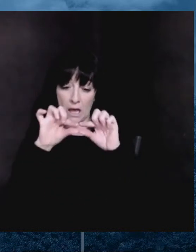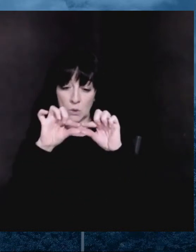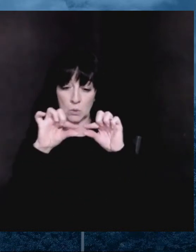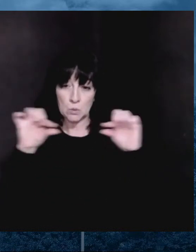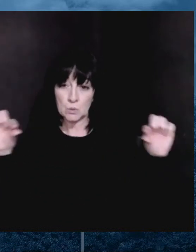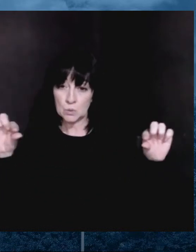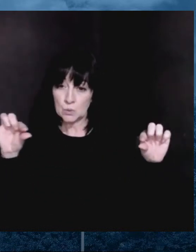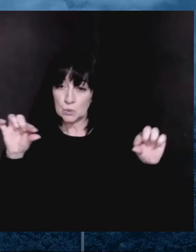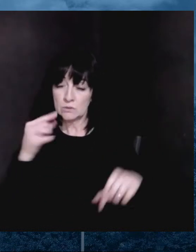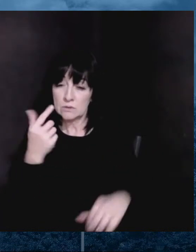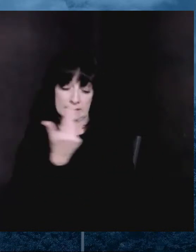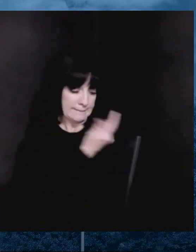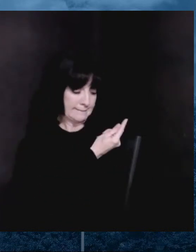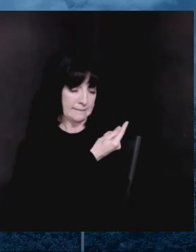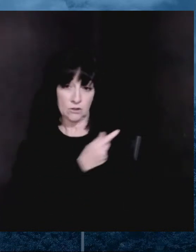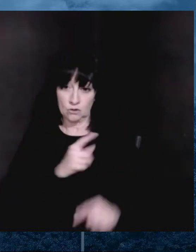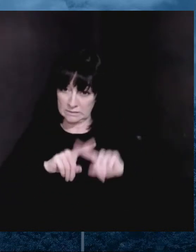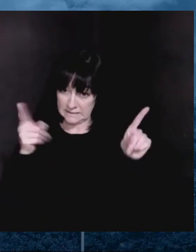common vaccines.